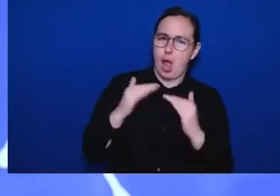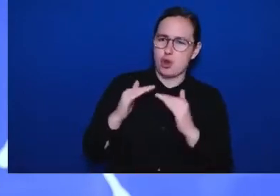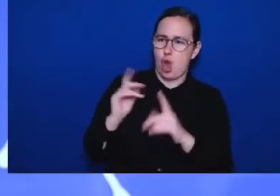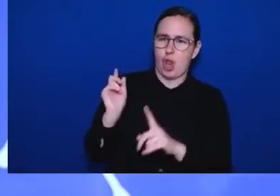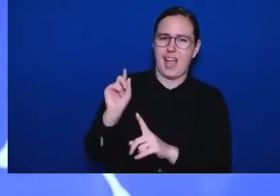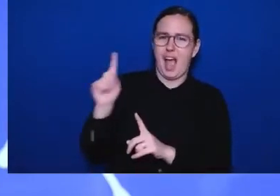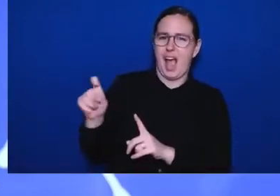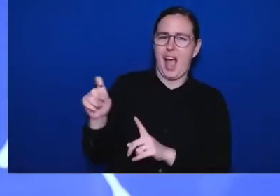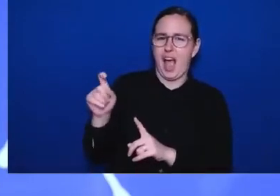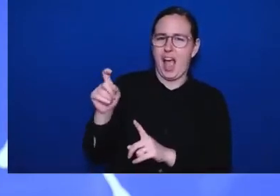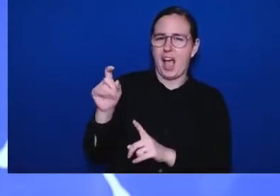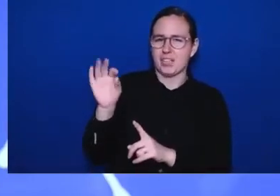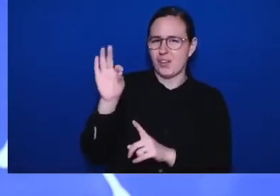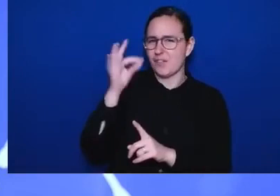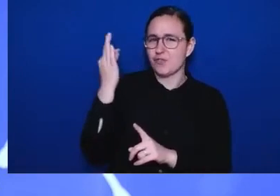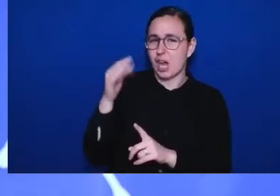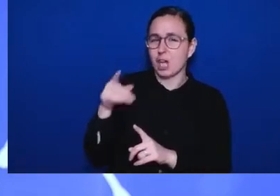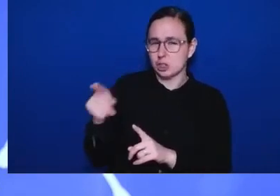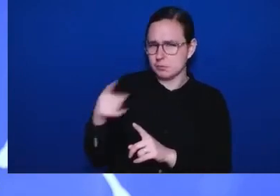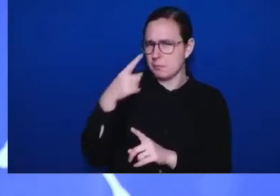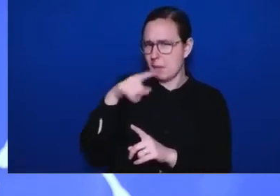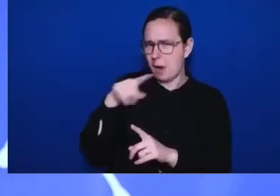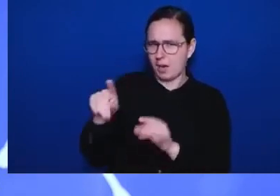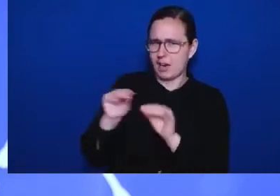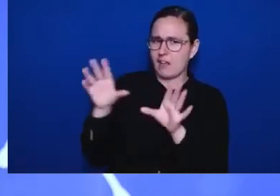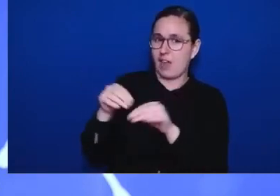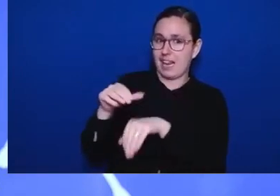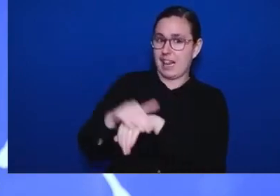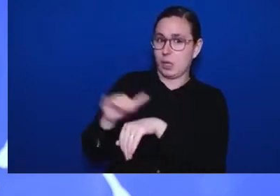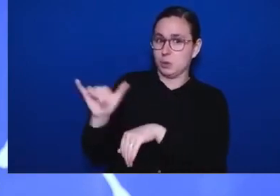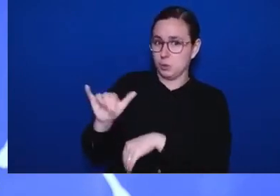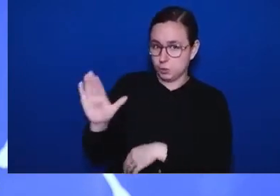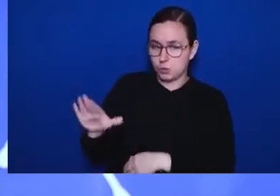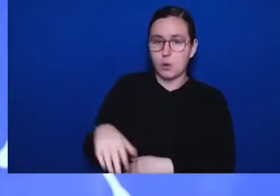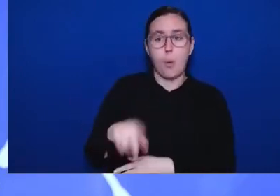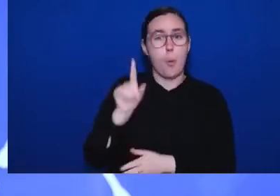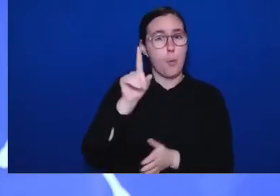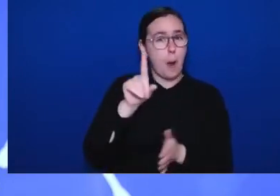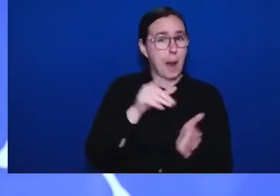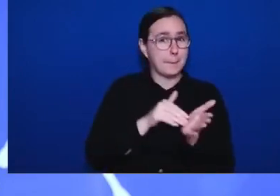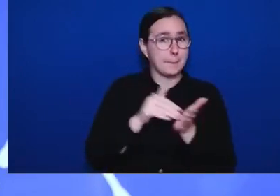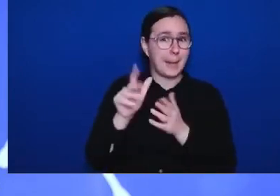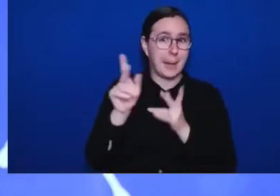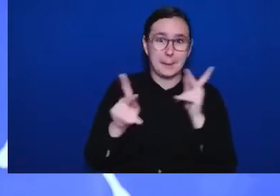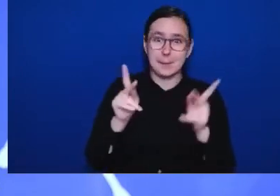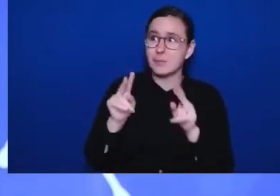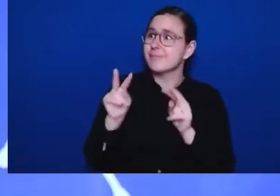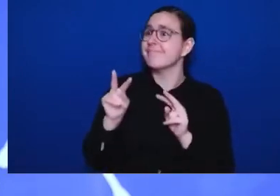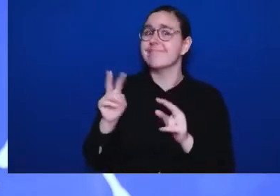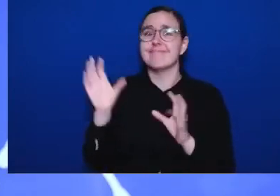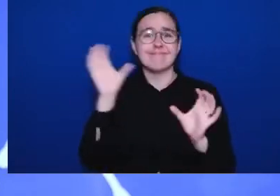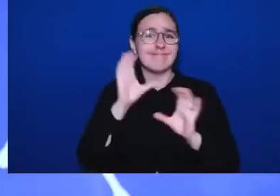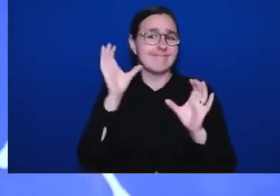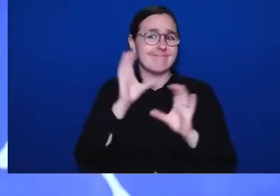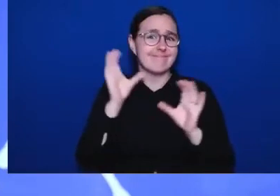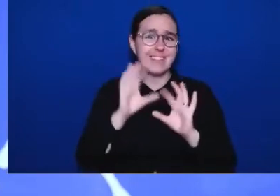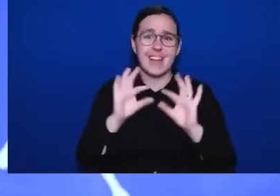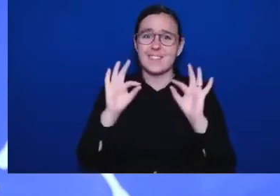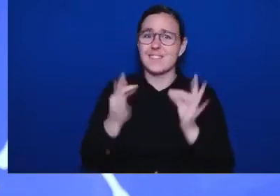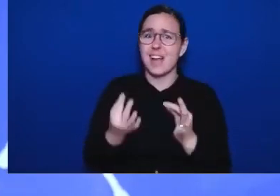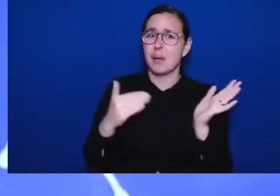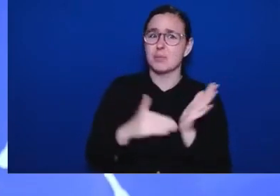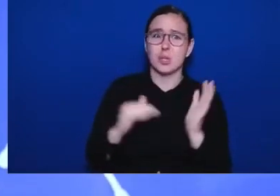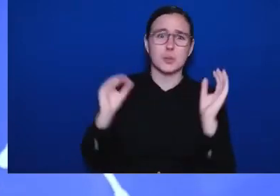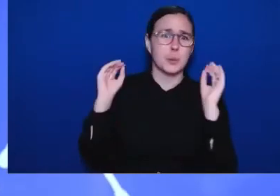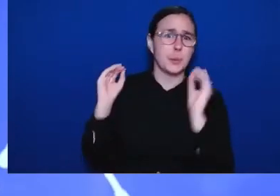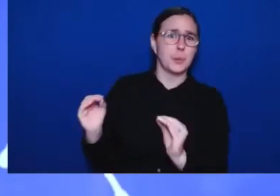1 million people are hoping to get a family doctor, or waiting to get a family doctor, don't have one right now. All of these programs together, you're looking